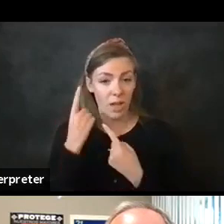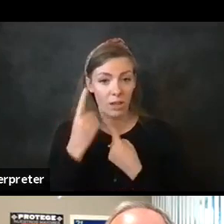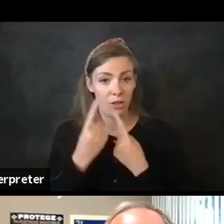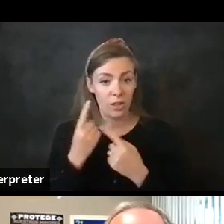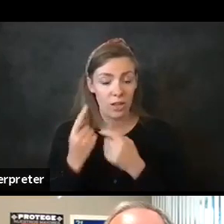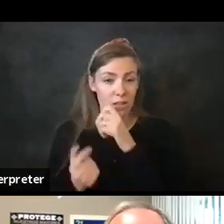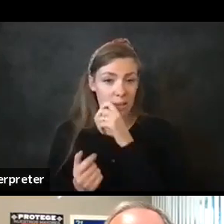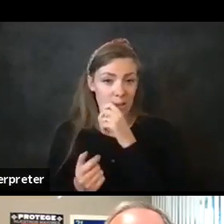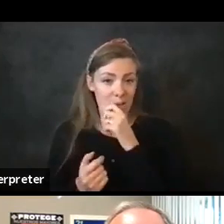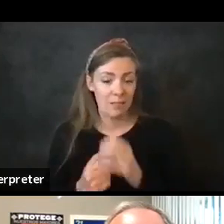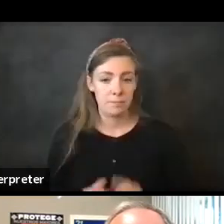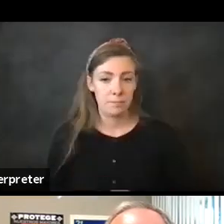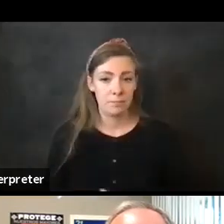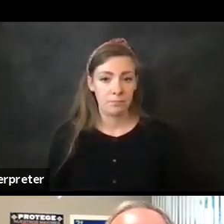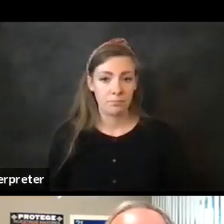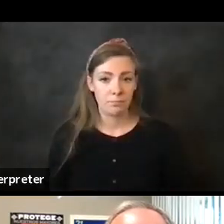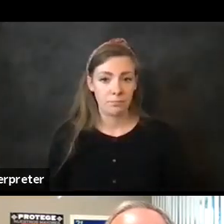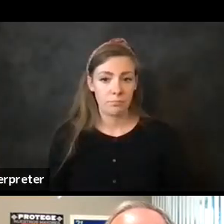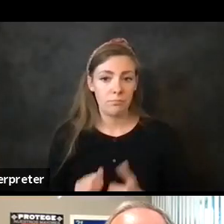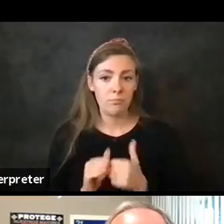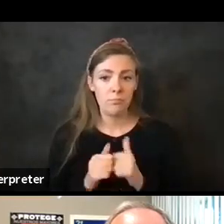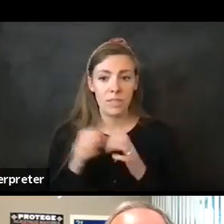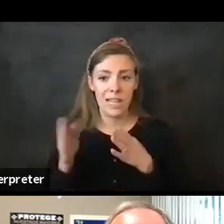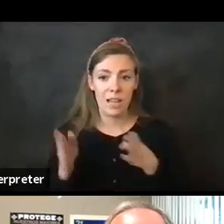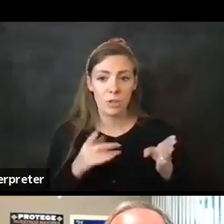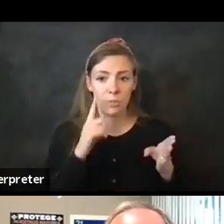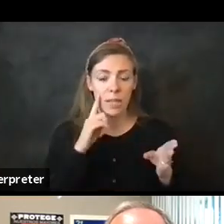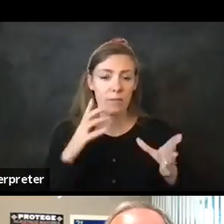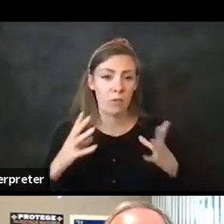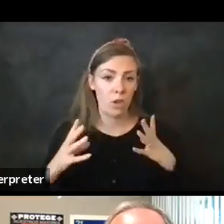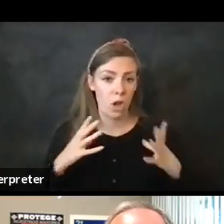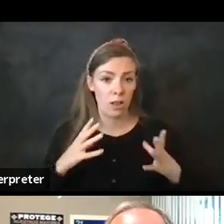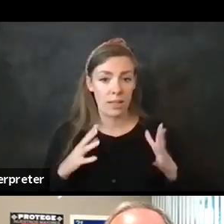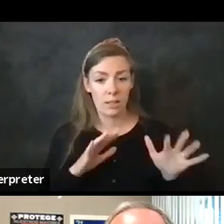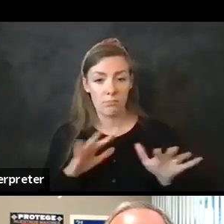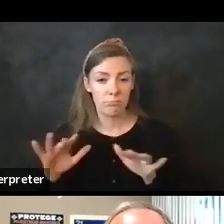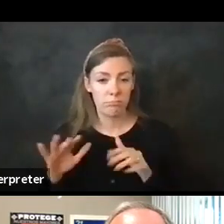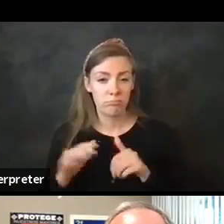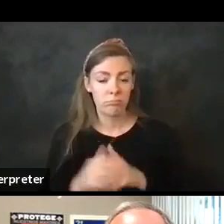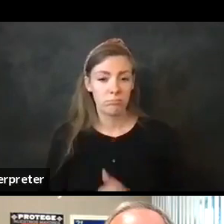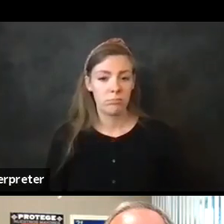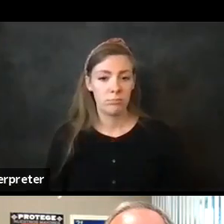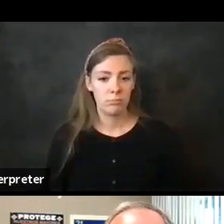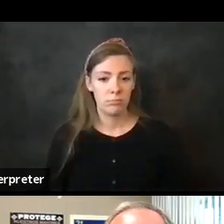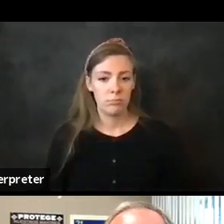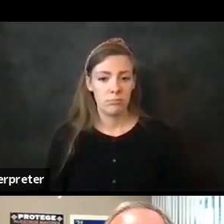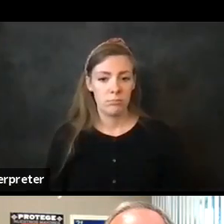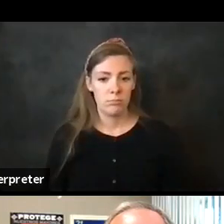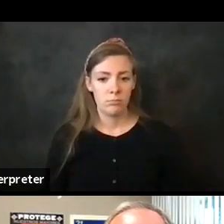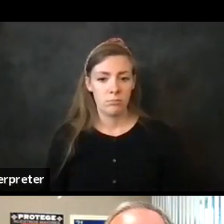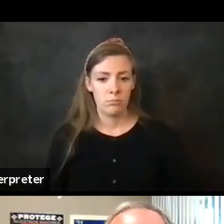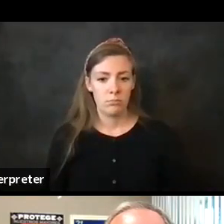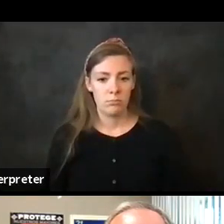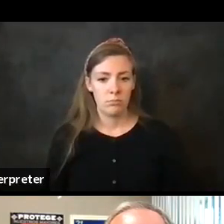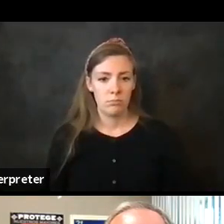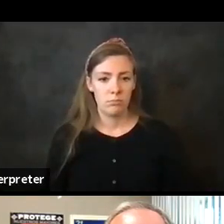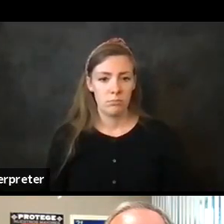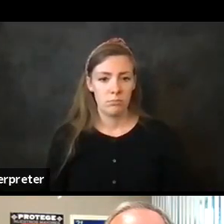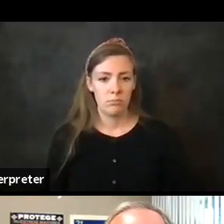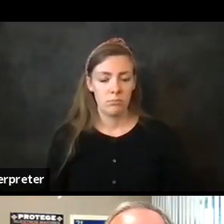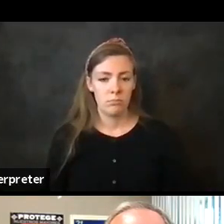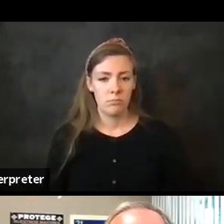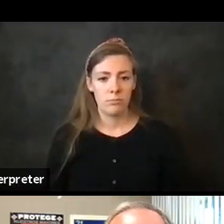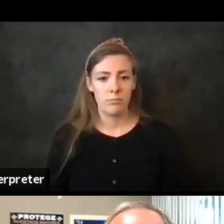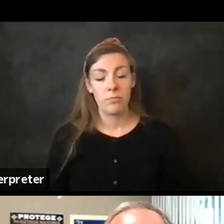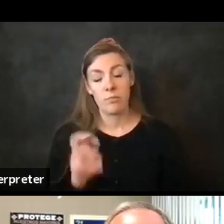how people should plan for the holidays this year in light of where we are with our vaccinations? Well, I'm certainly hoping